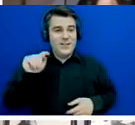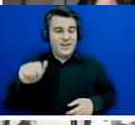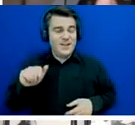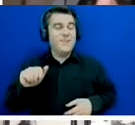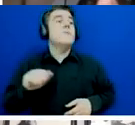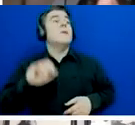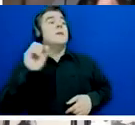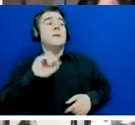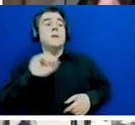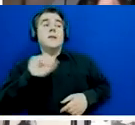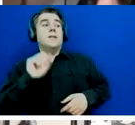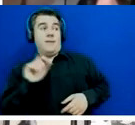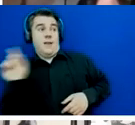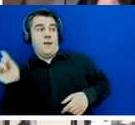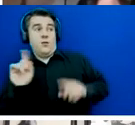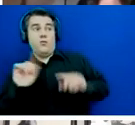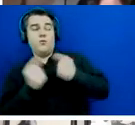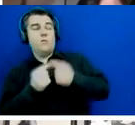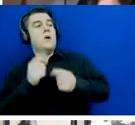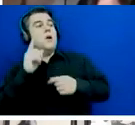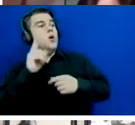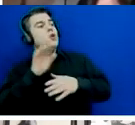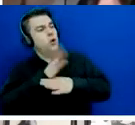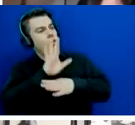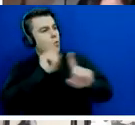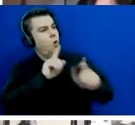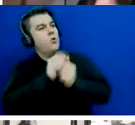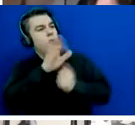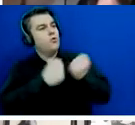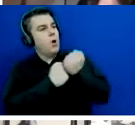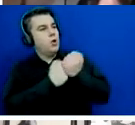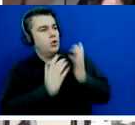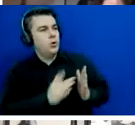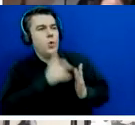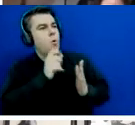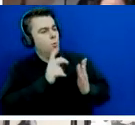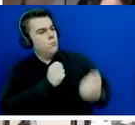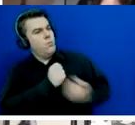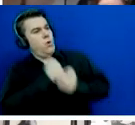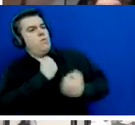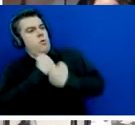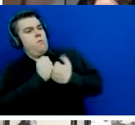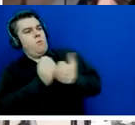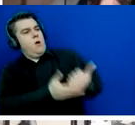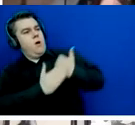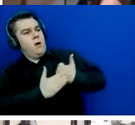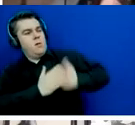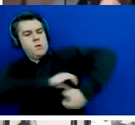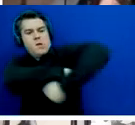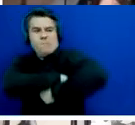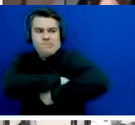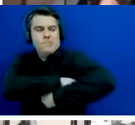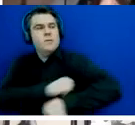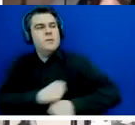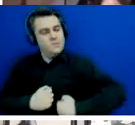also agree with sharing your goals with your sponsor or with whoever your accountability partner is, or whoever you've locked arms with.